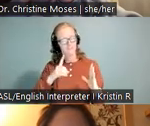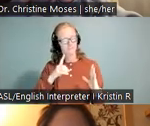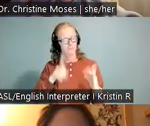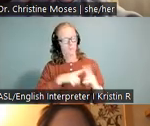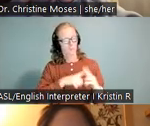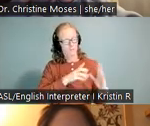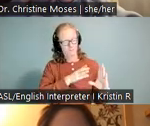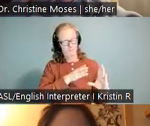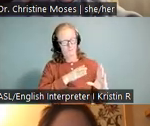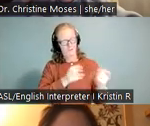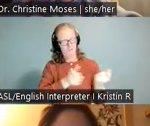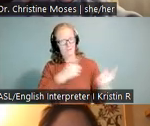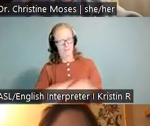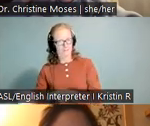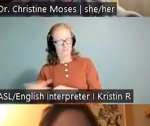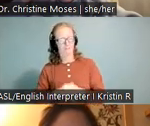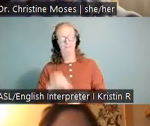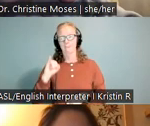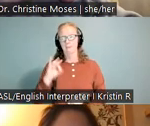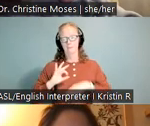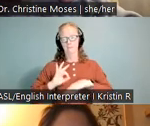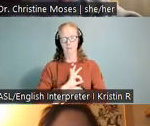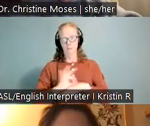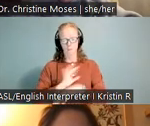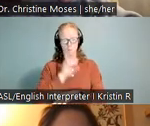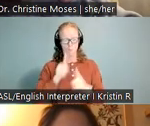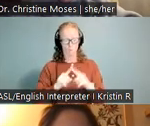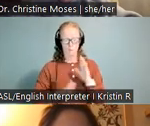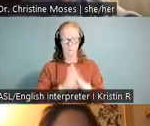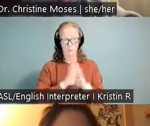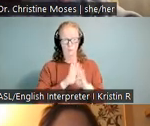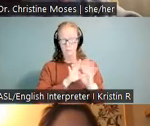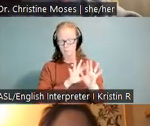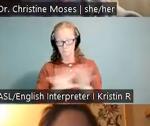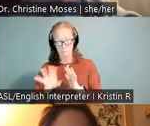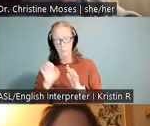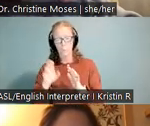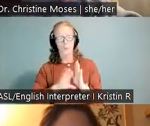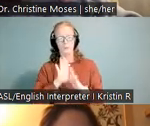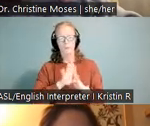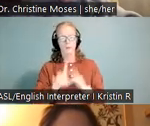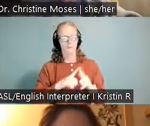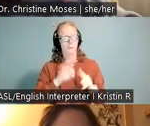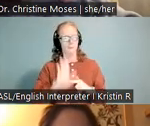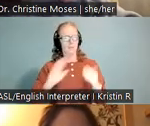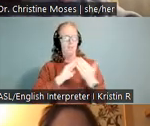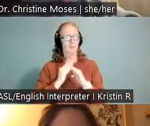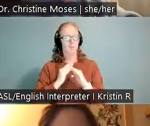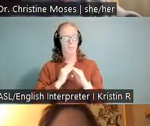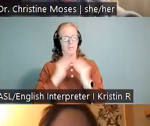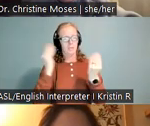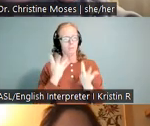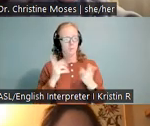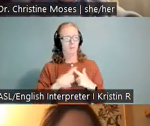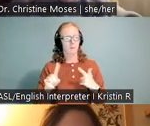there. If its function is to develop it from whole cloth or develop it from community input, it might be different than if its function is to